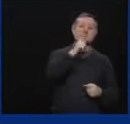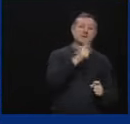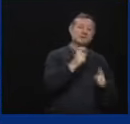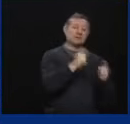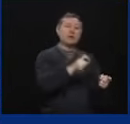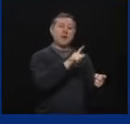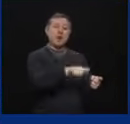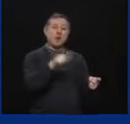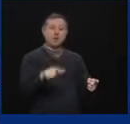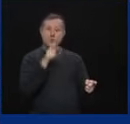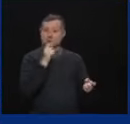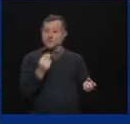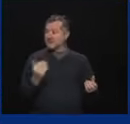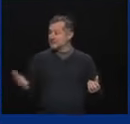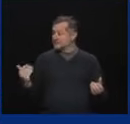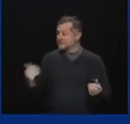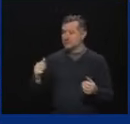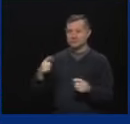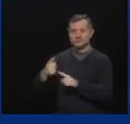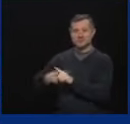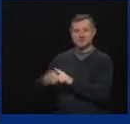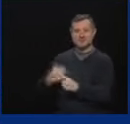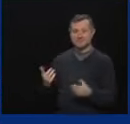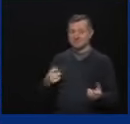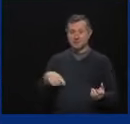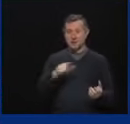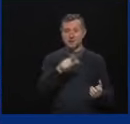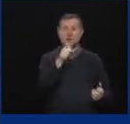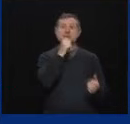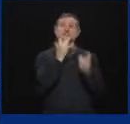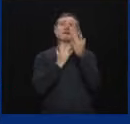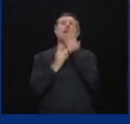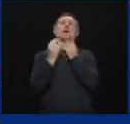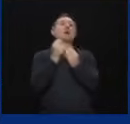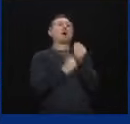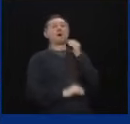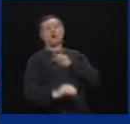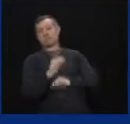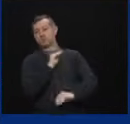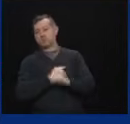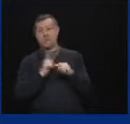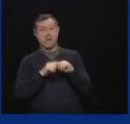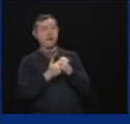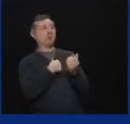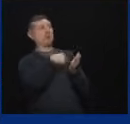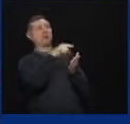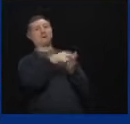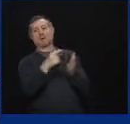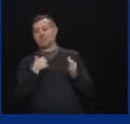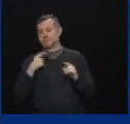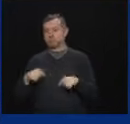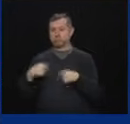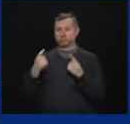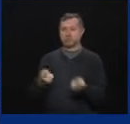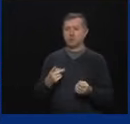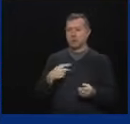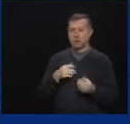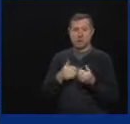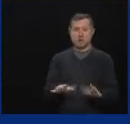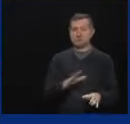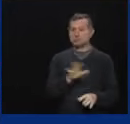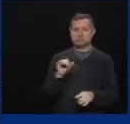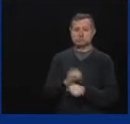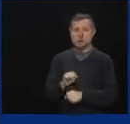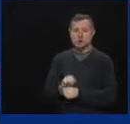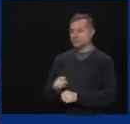this long time that they've had to endure non-payments because people lost their jobs. And what we did was, even after the hurricane,